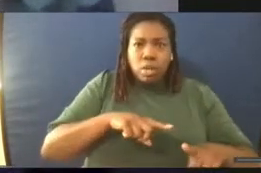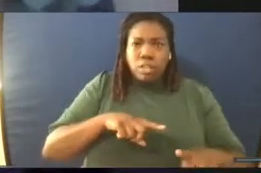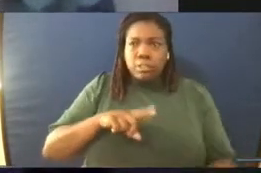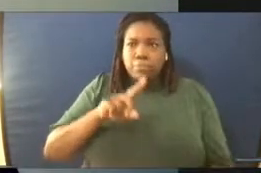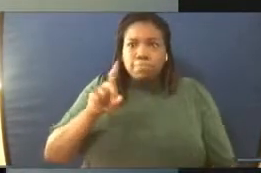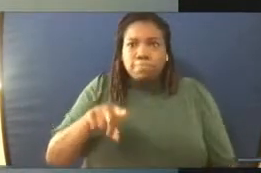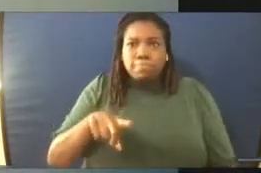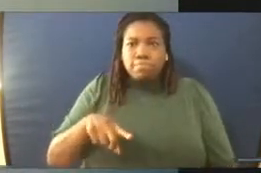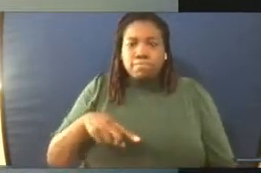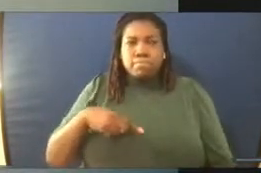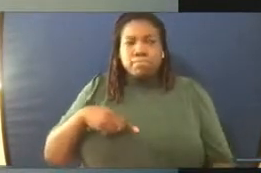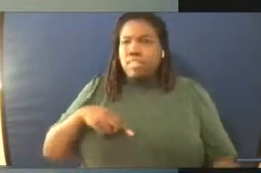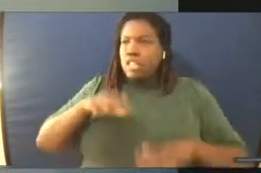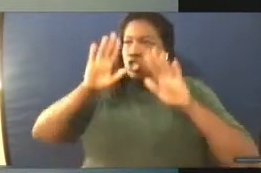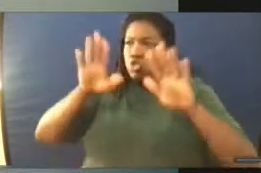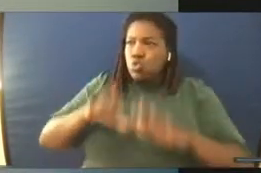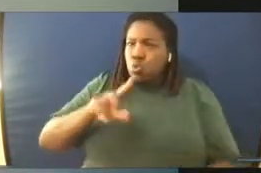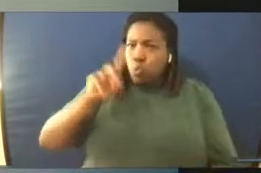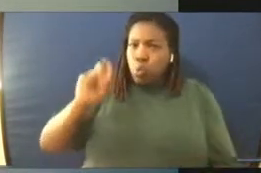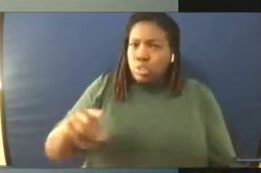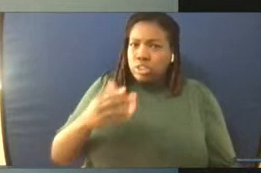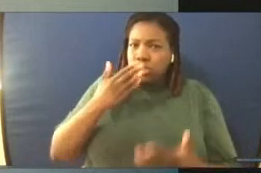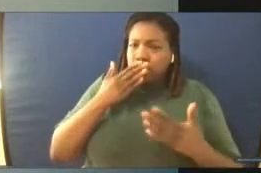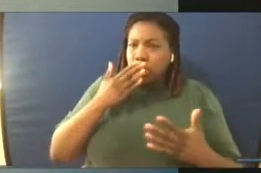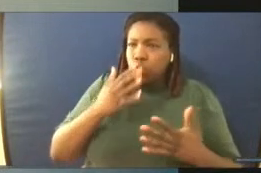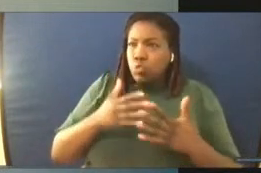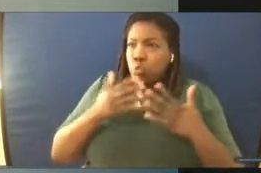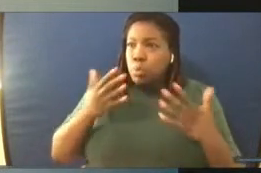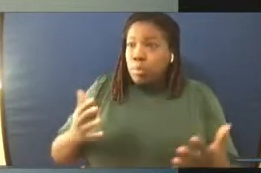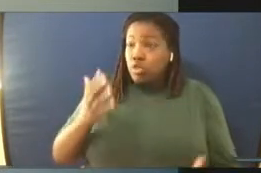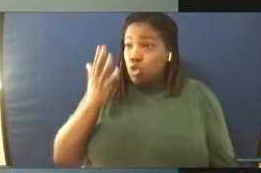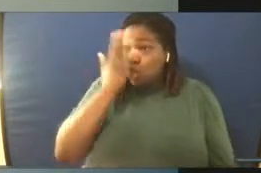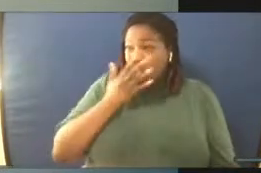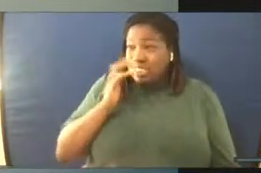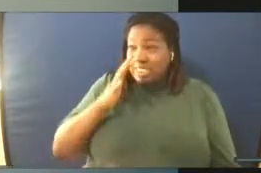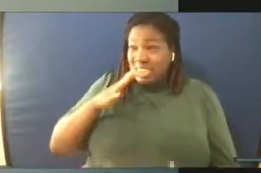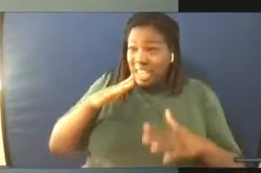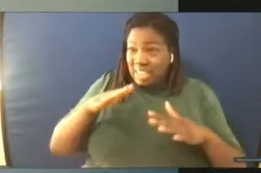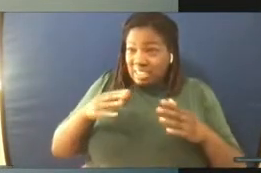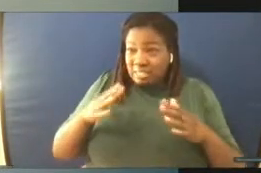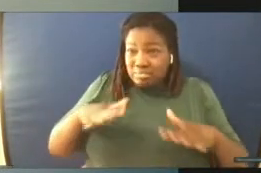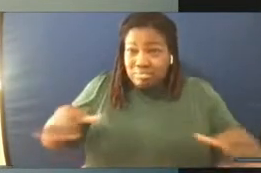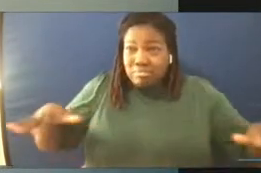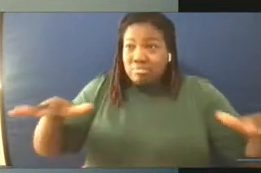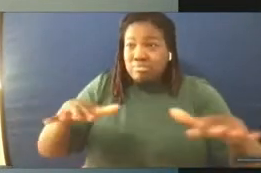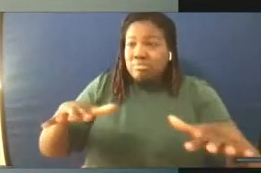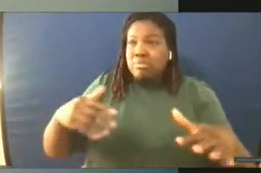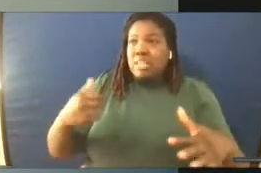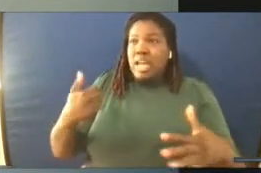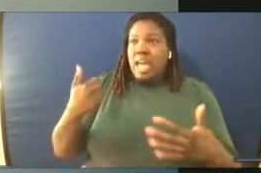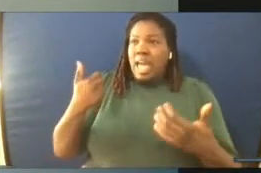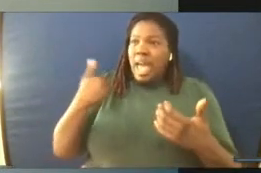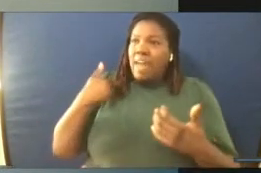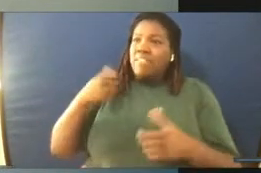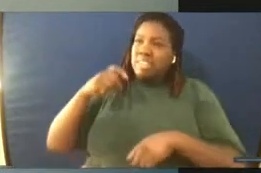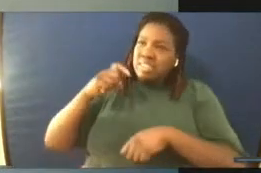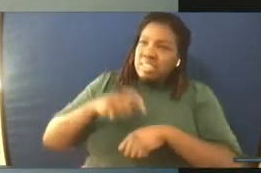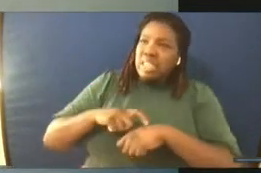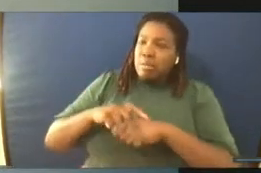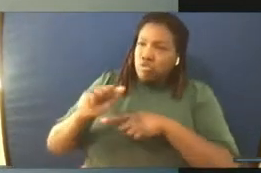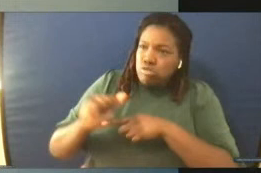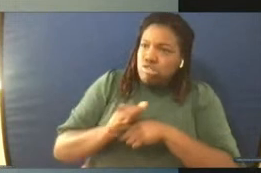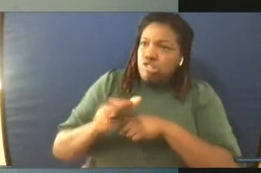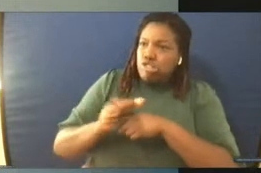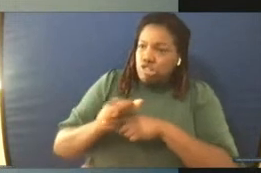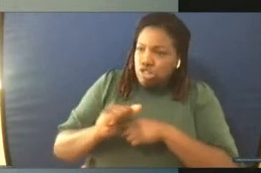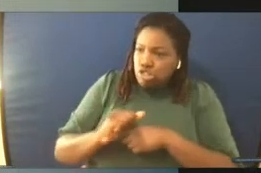A great question. Thank you for that. So what it looks like on the ground is, you know, having dedicated time to train people,